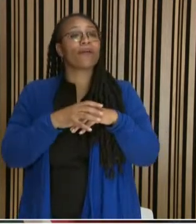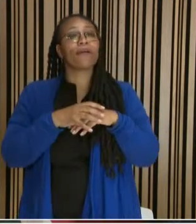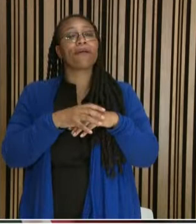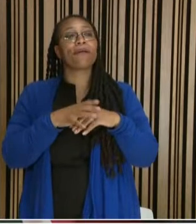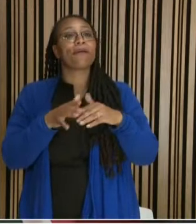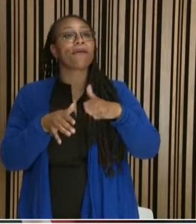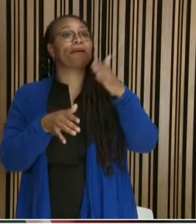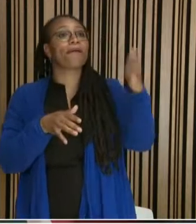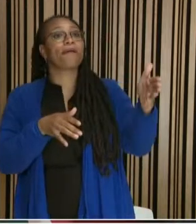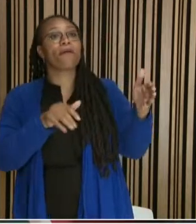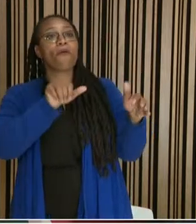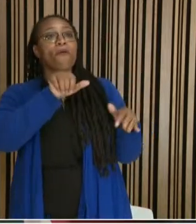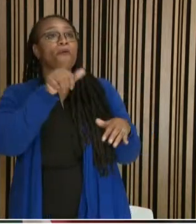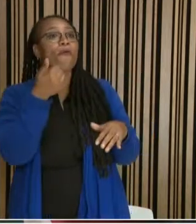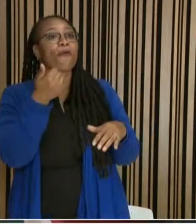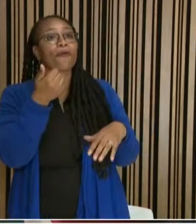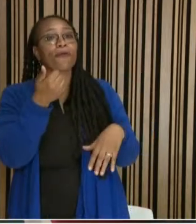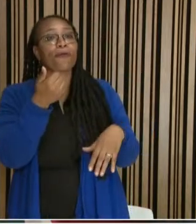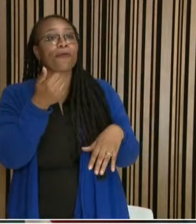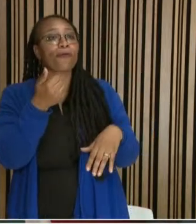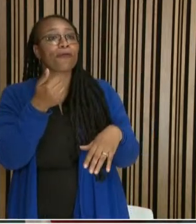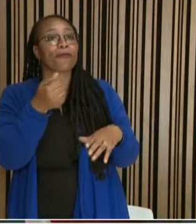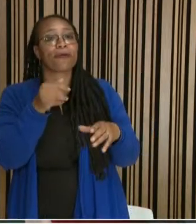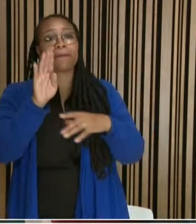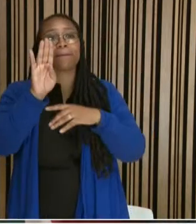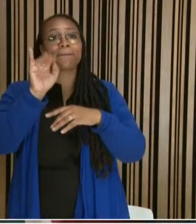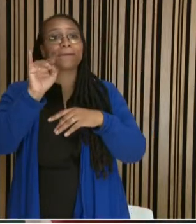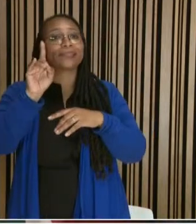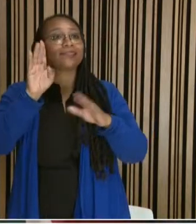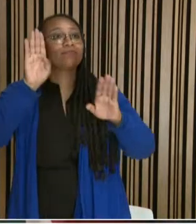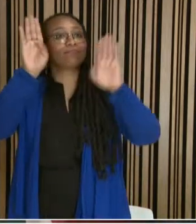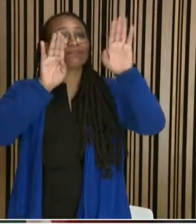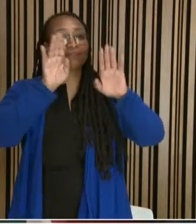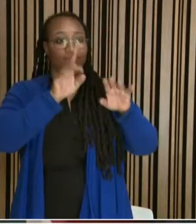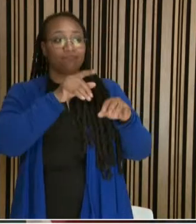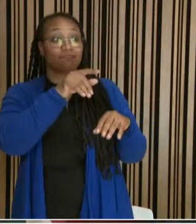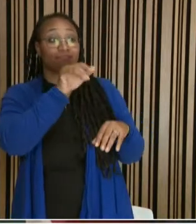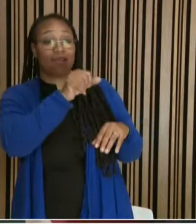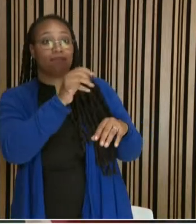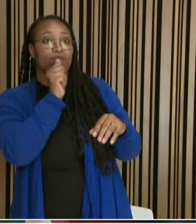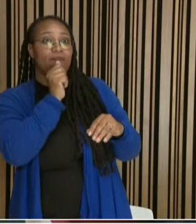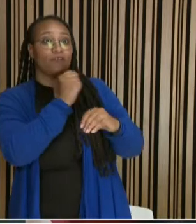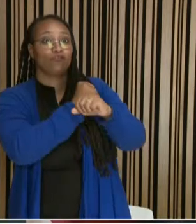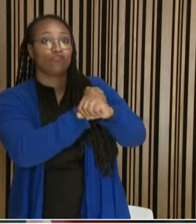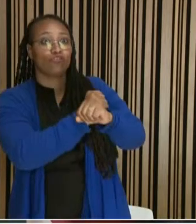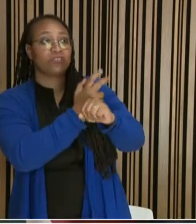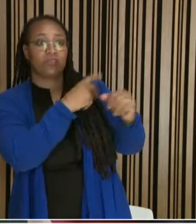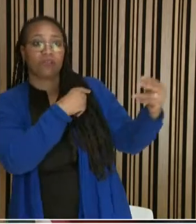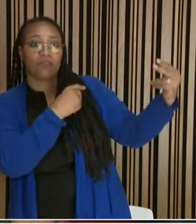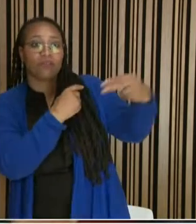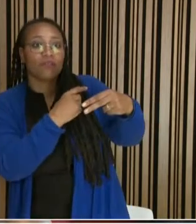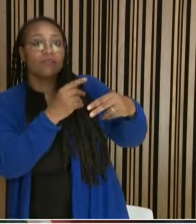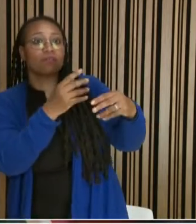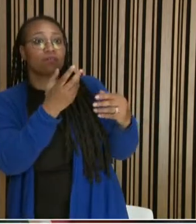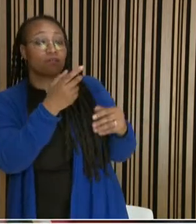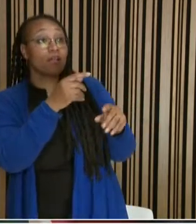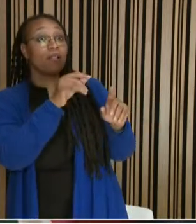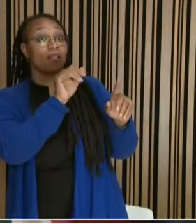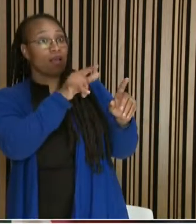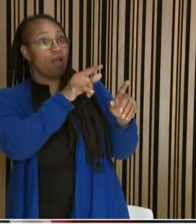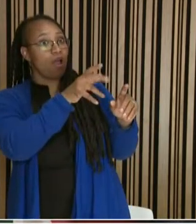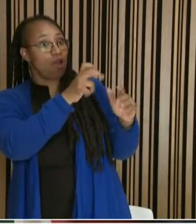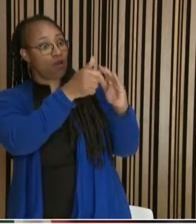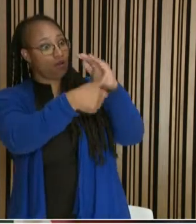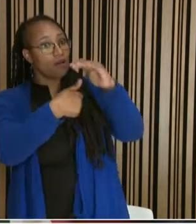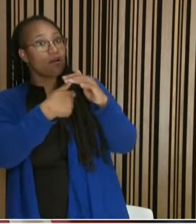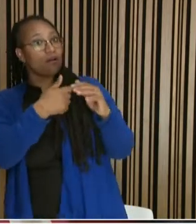have bids, which part of that private security presence, that include ambassadors. So we have a lot of people,